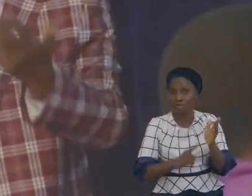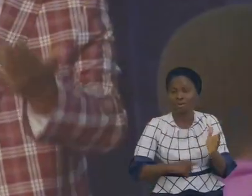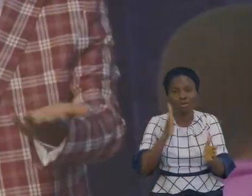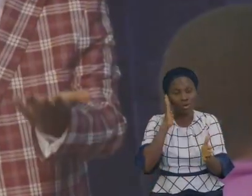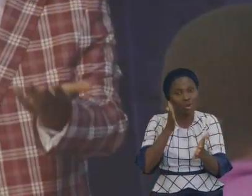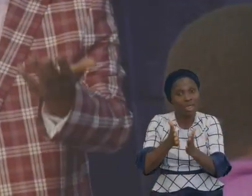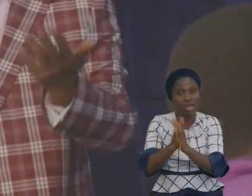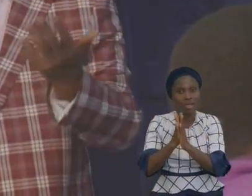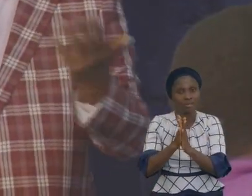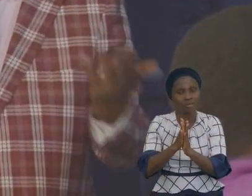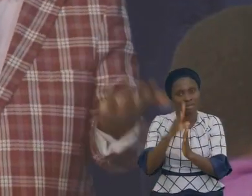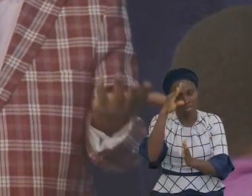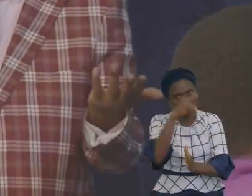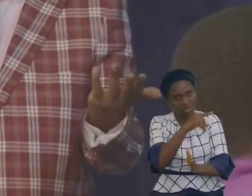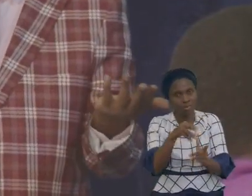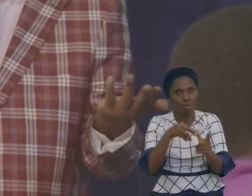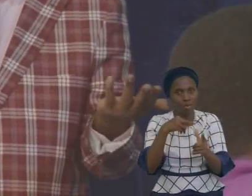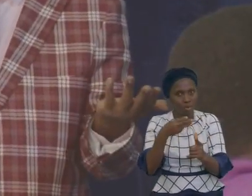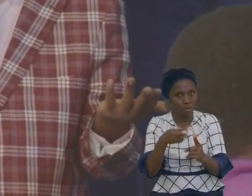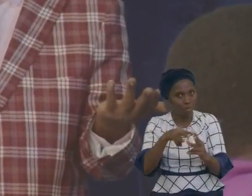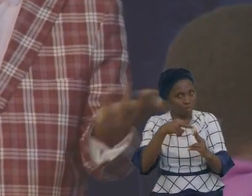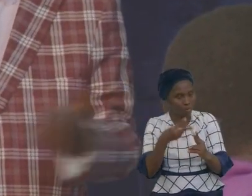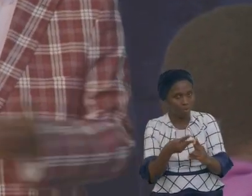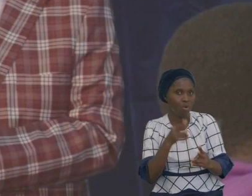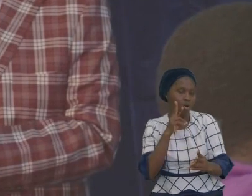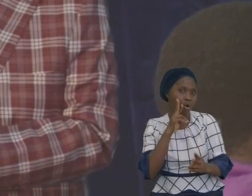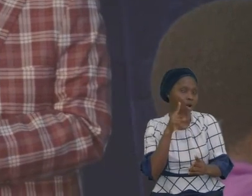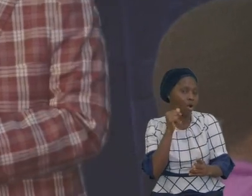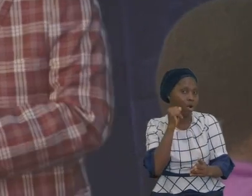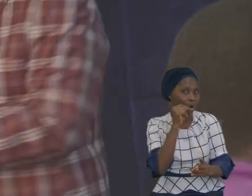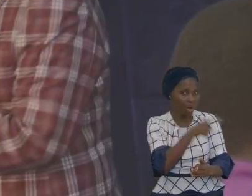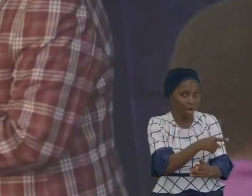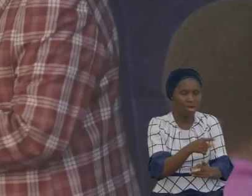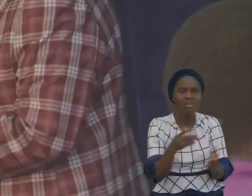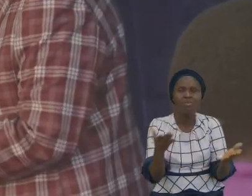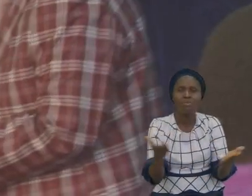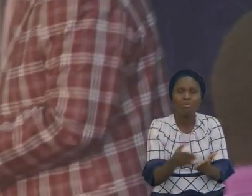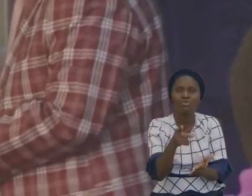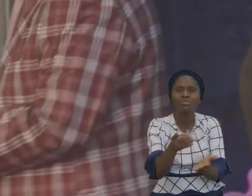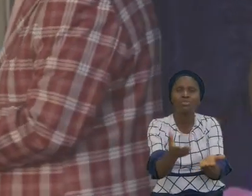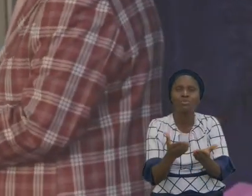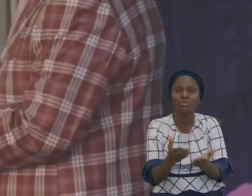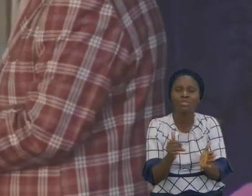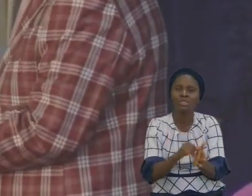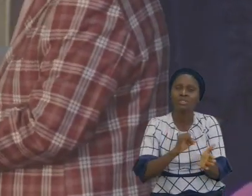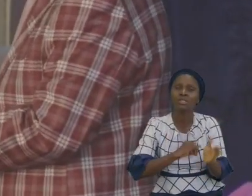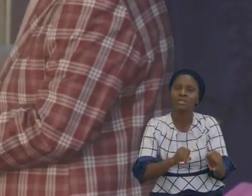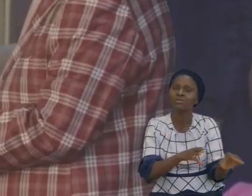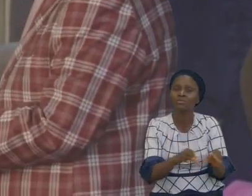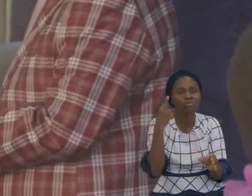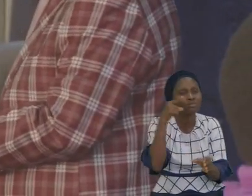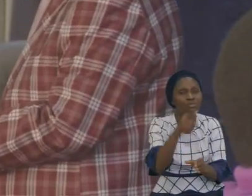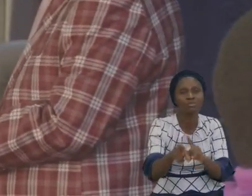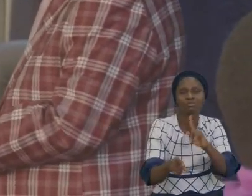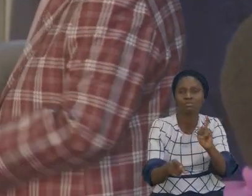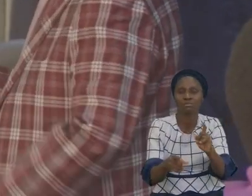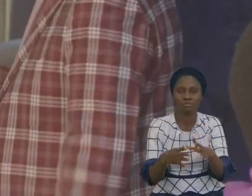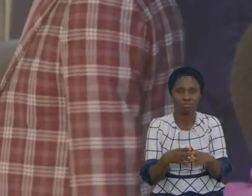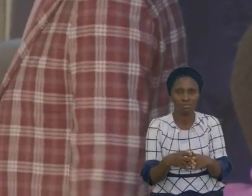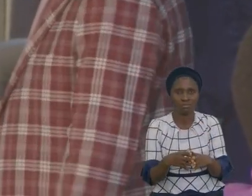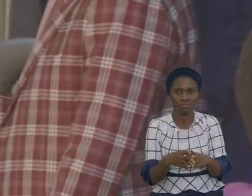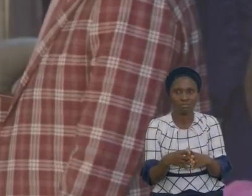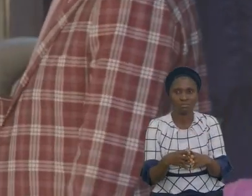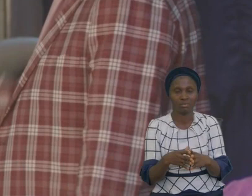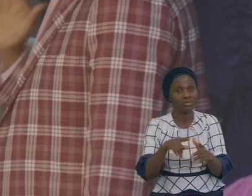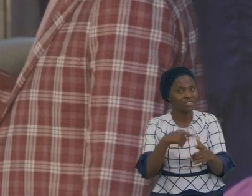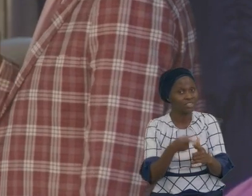you want that I do for you? And then you say, I want liberation.